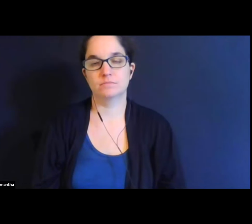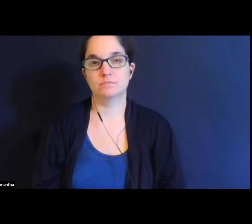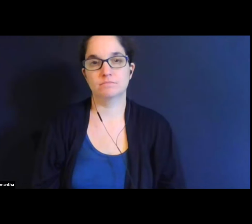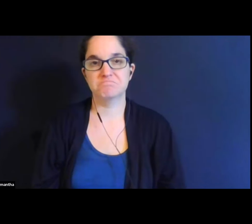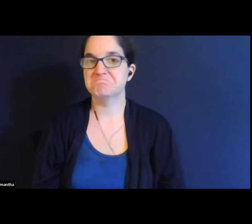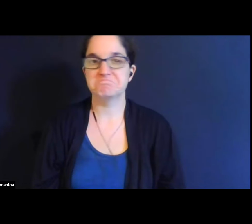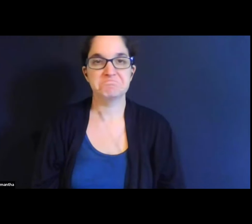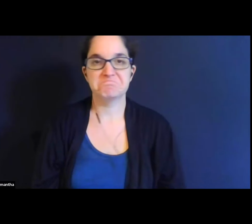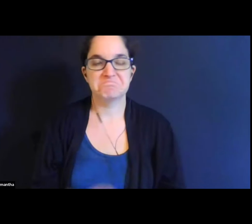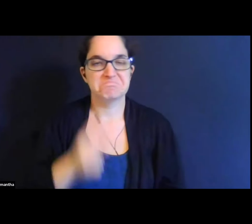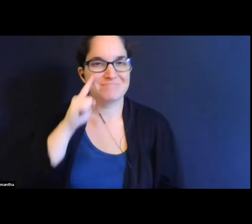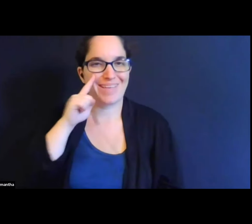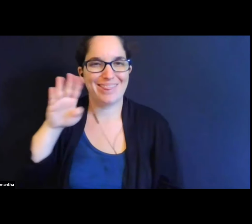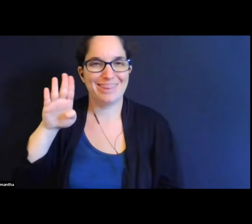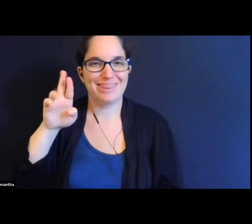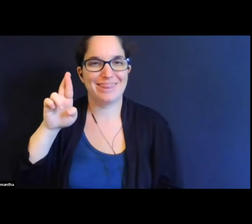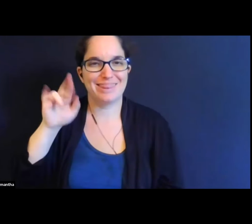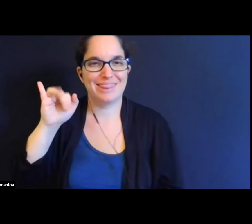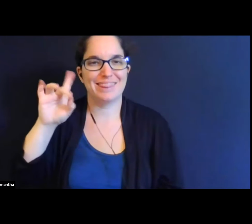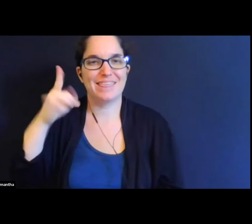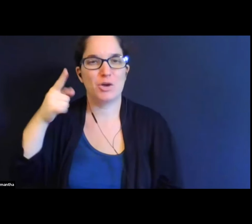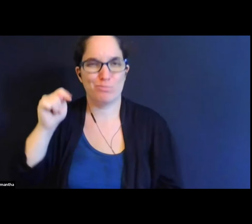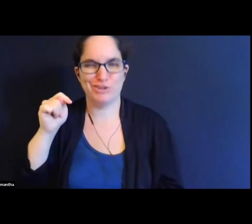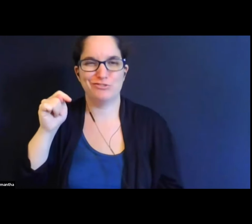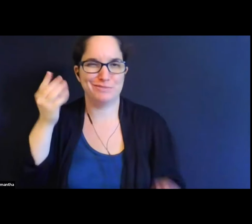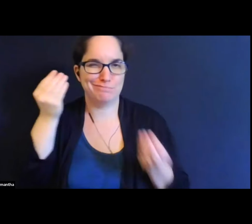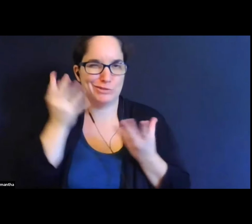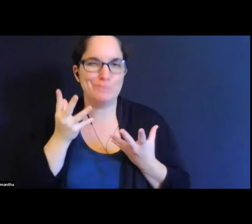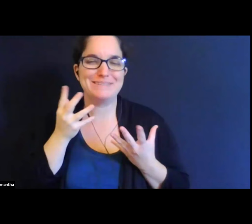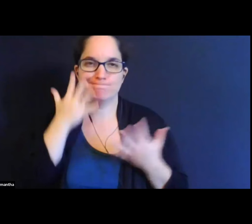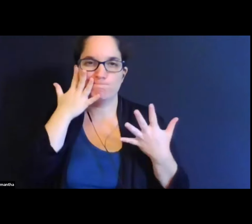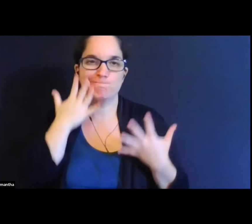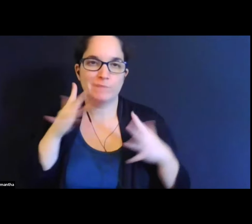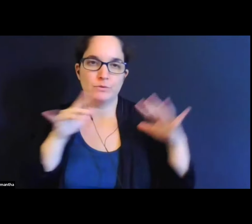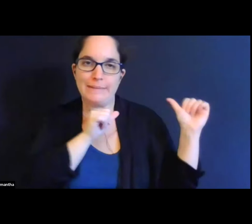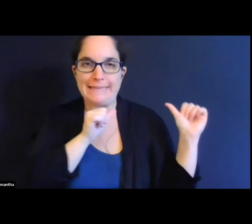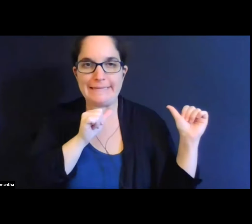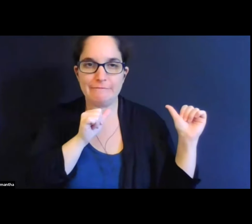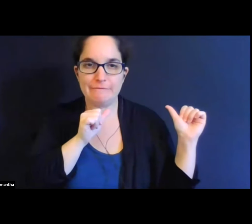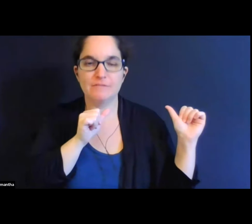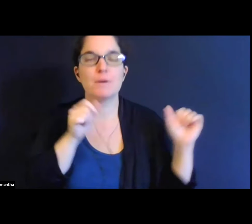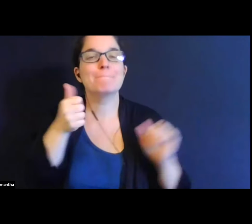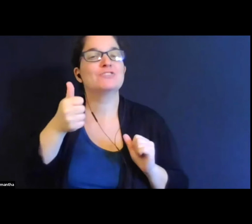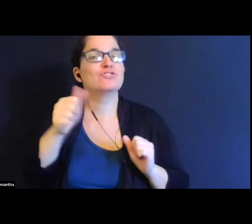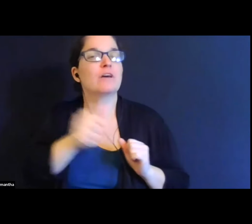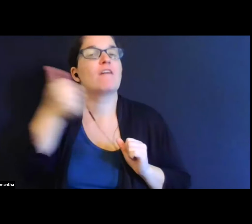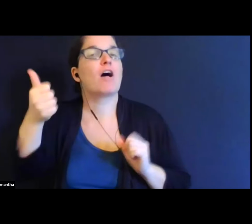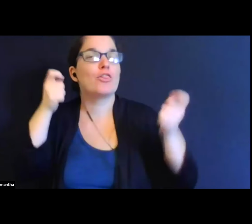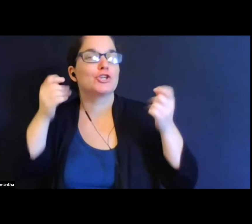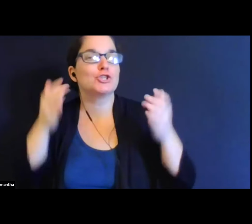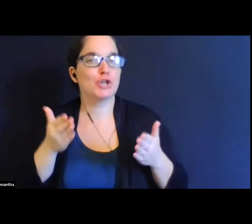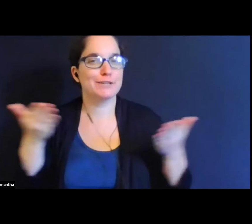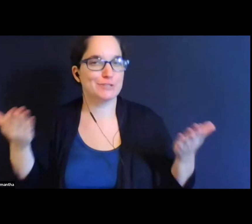Yeah, I don't think she's on. She did message that she would have to leave a little early, but she's also the other director of our division.